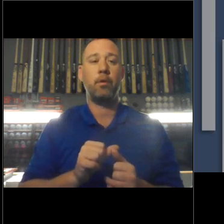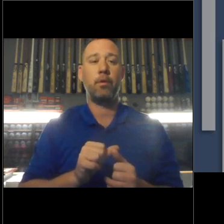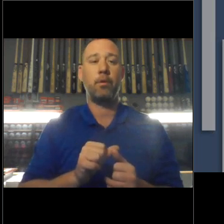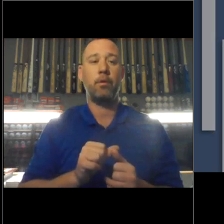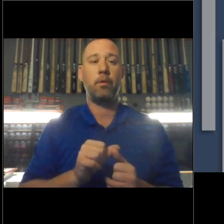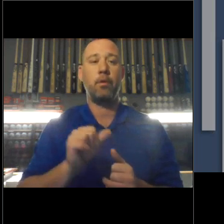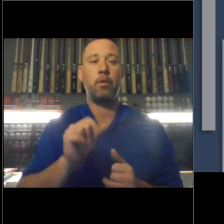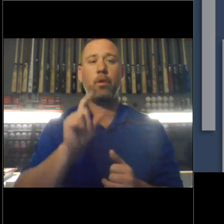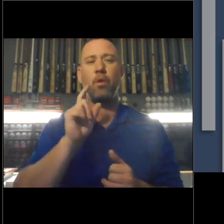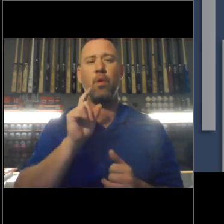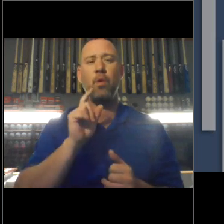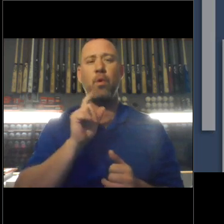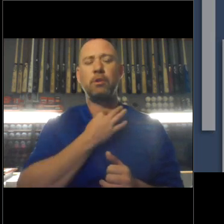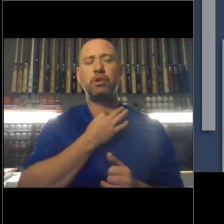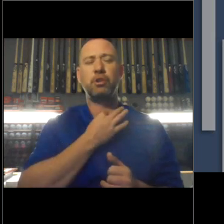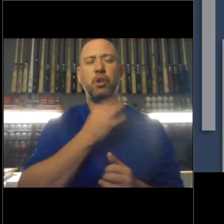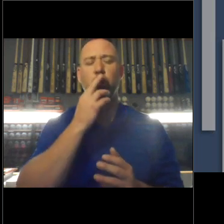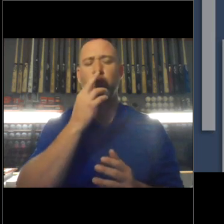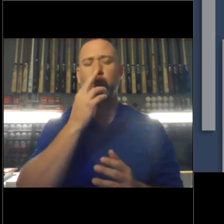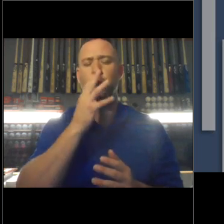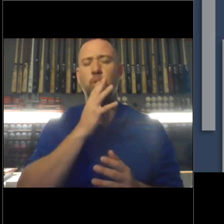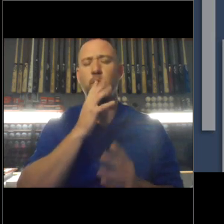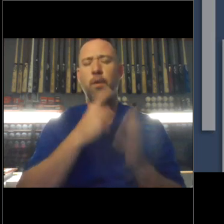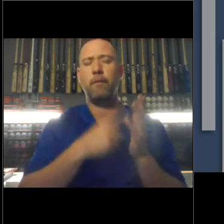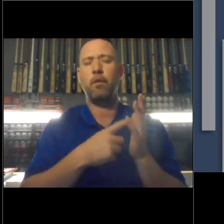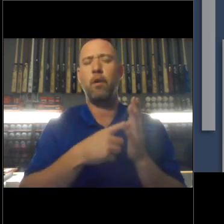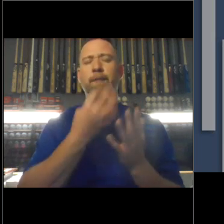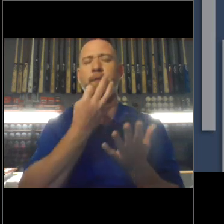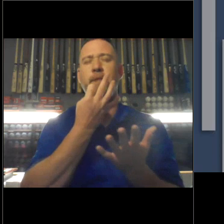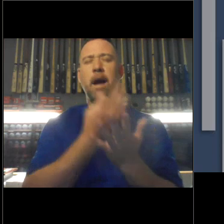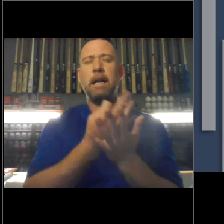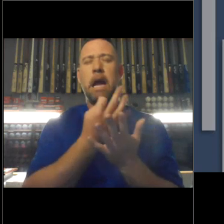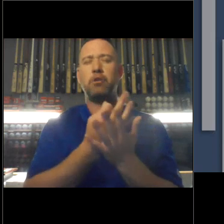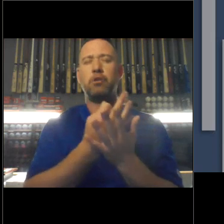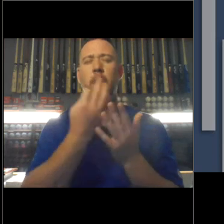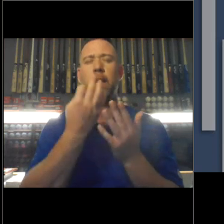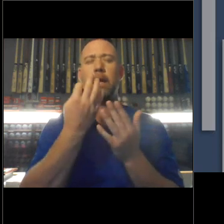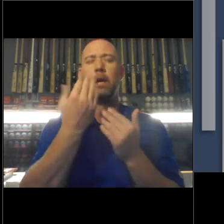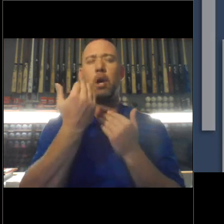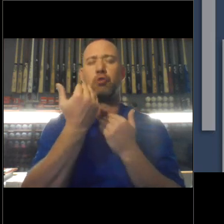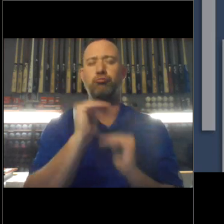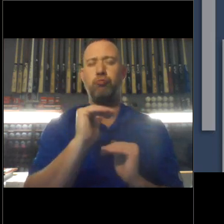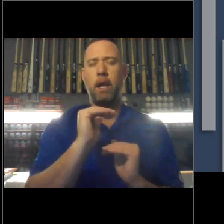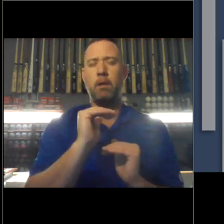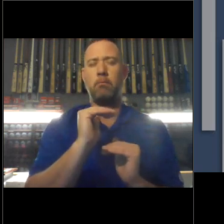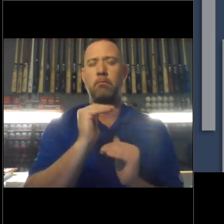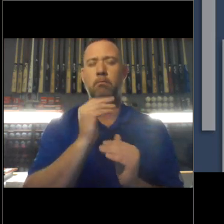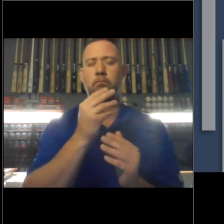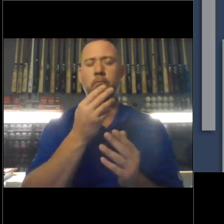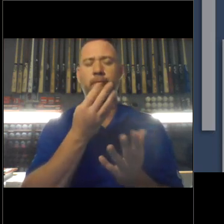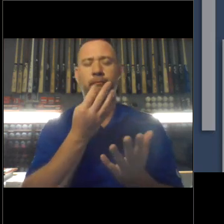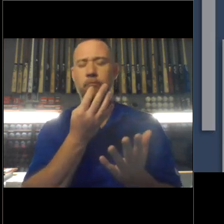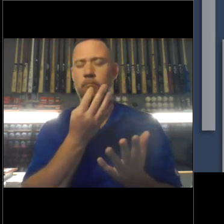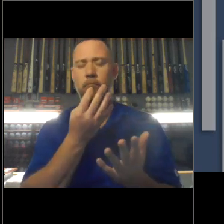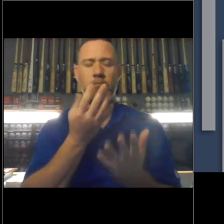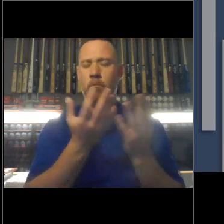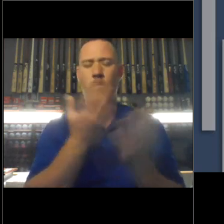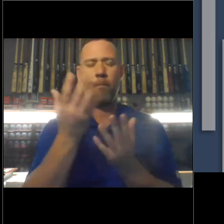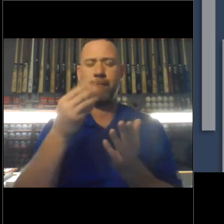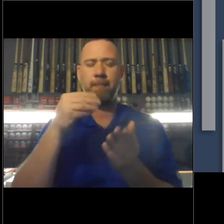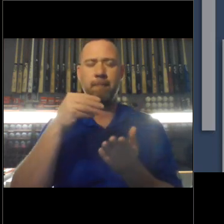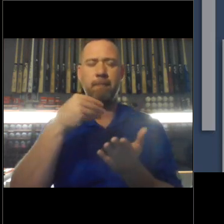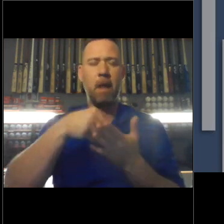Question, you've referred a few times on financially constrained funding, and just question there, is there